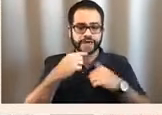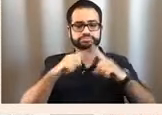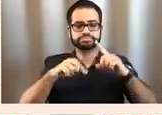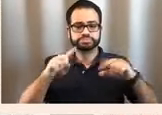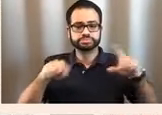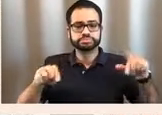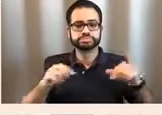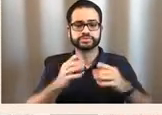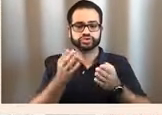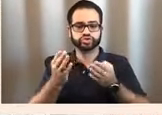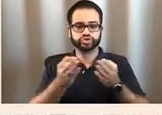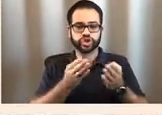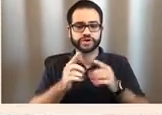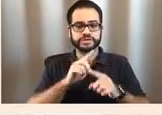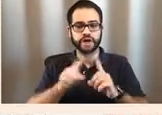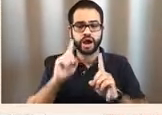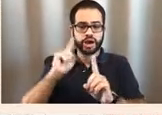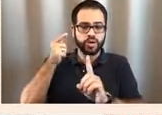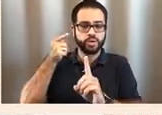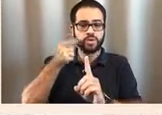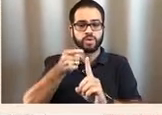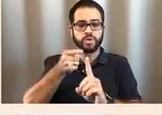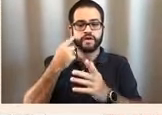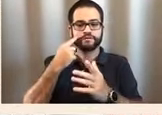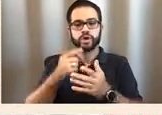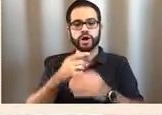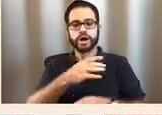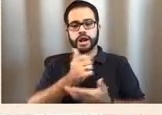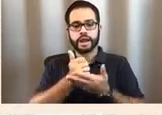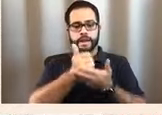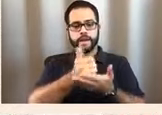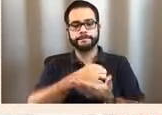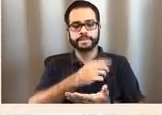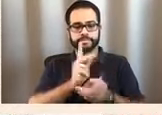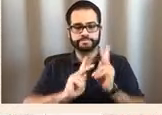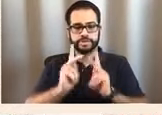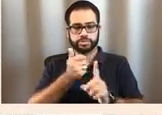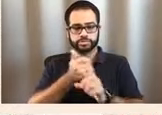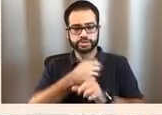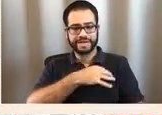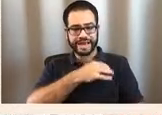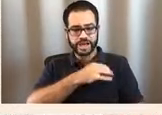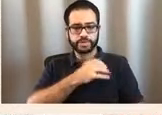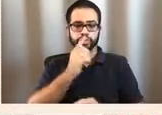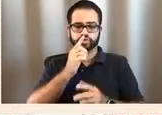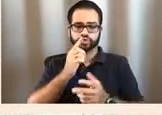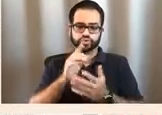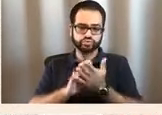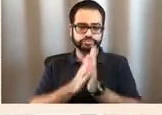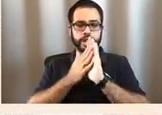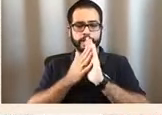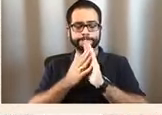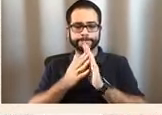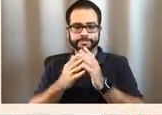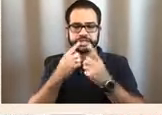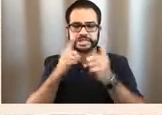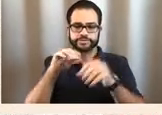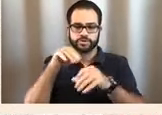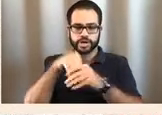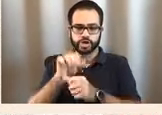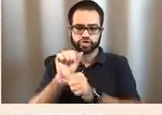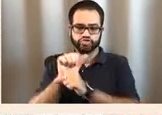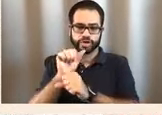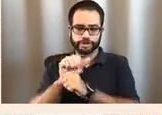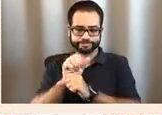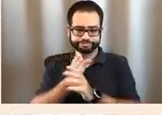but its mission is to assist eligible individuals to pursue careers of their choosing. The service we'll be